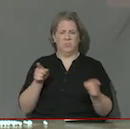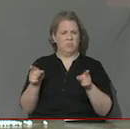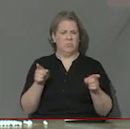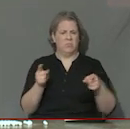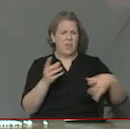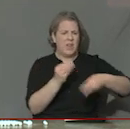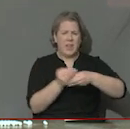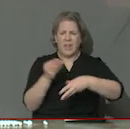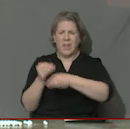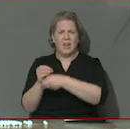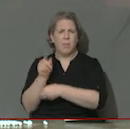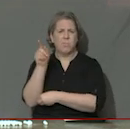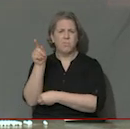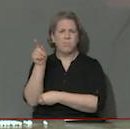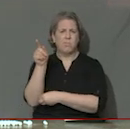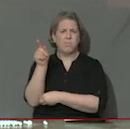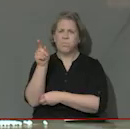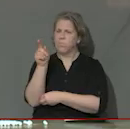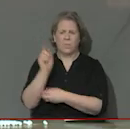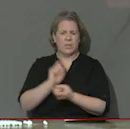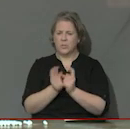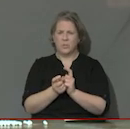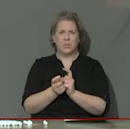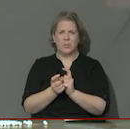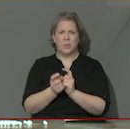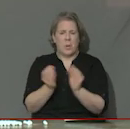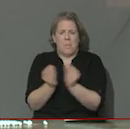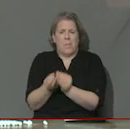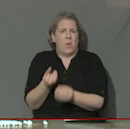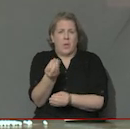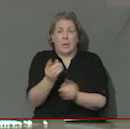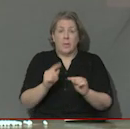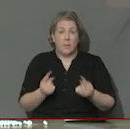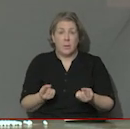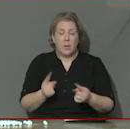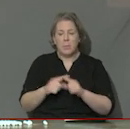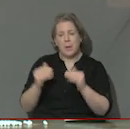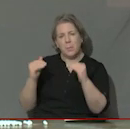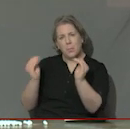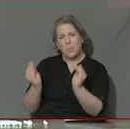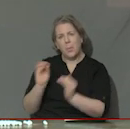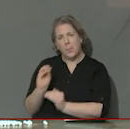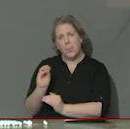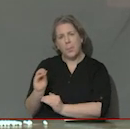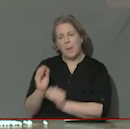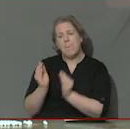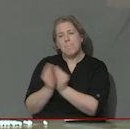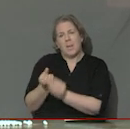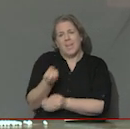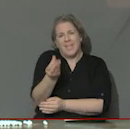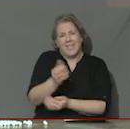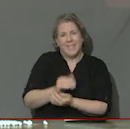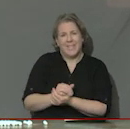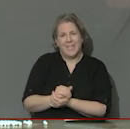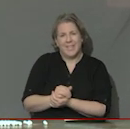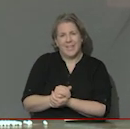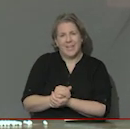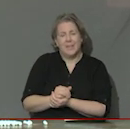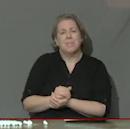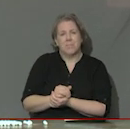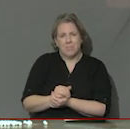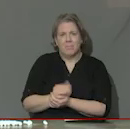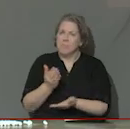plus that is that. And it's not that, then you won't get the mark. But if you put it in brackets, you will get the mark, even though it is